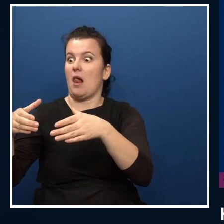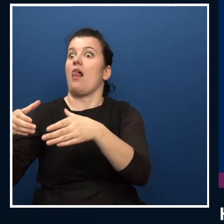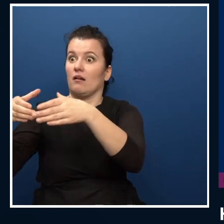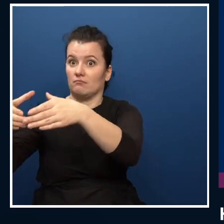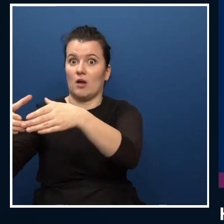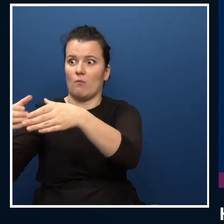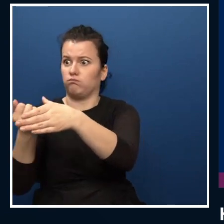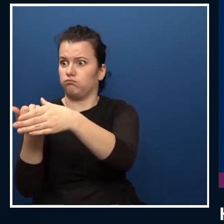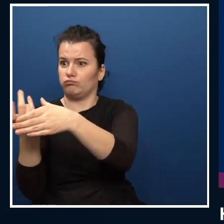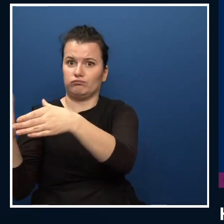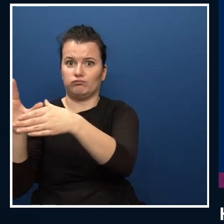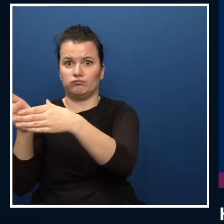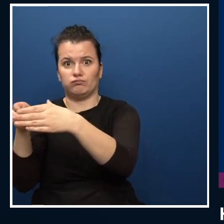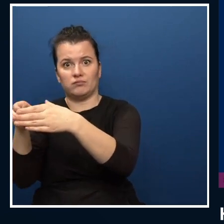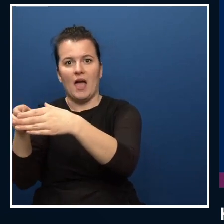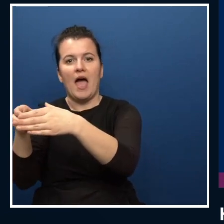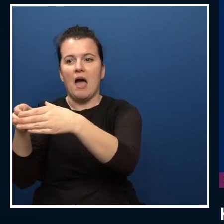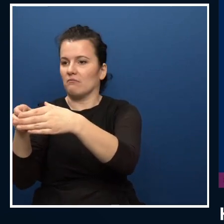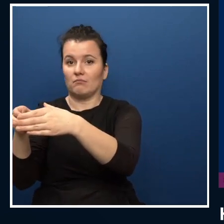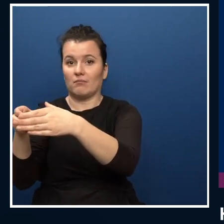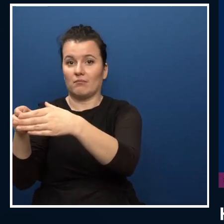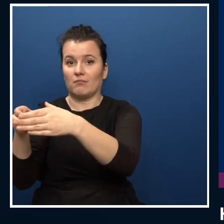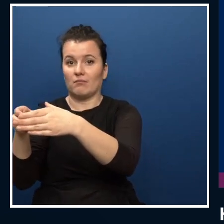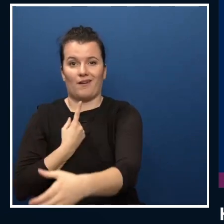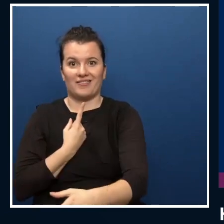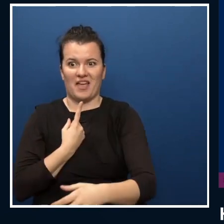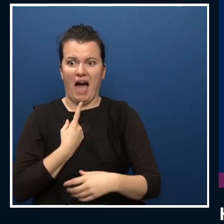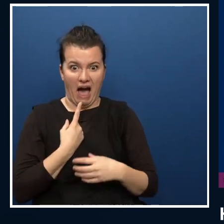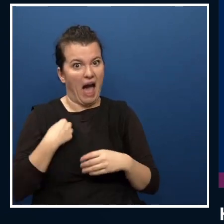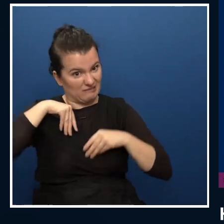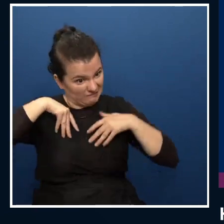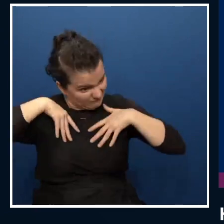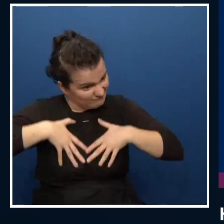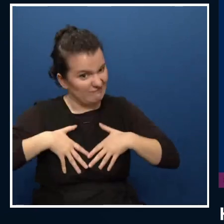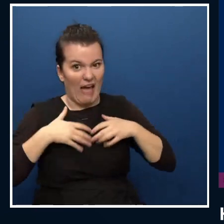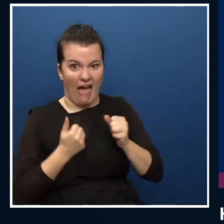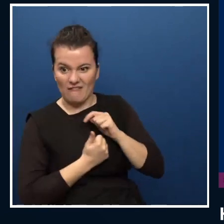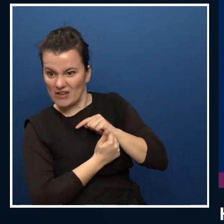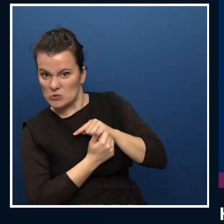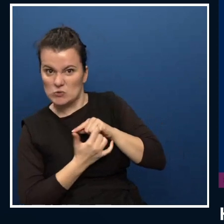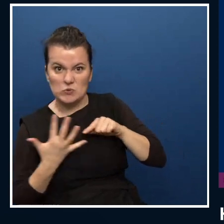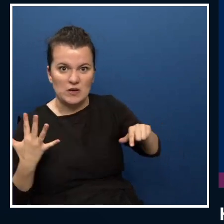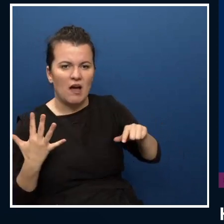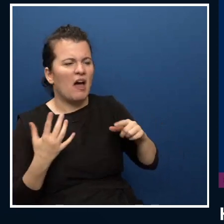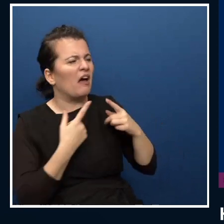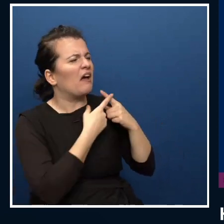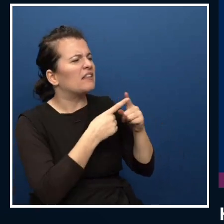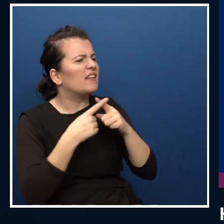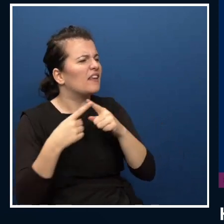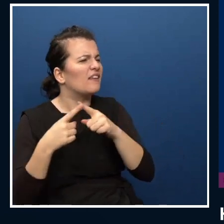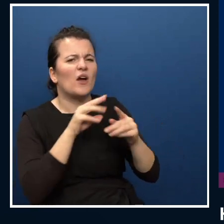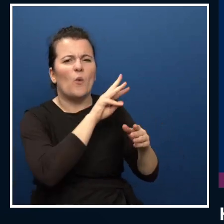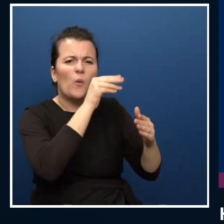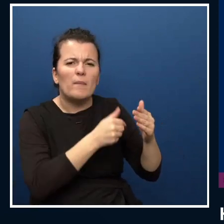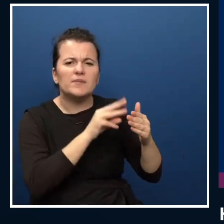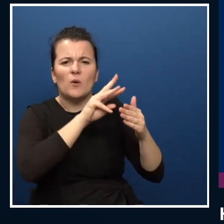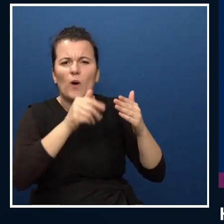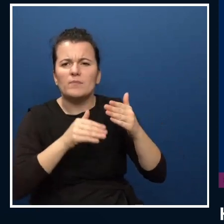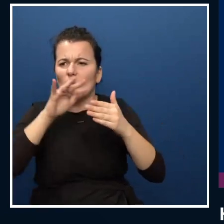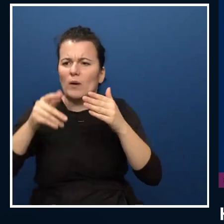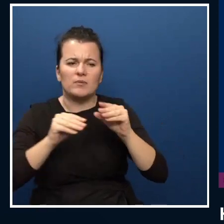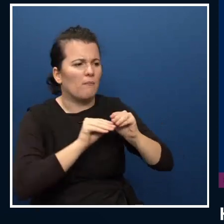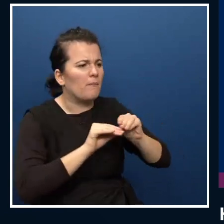just me. And that's such a joy to have multiple websites deploying on the regular, to having Azure Devops and